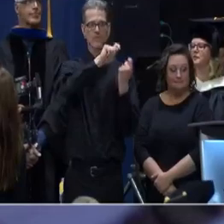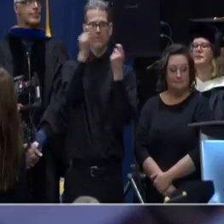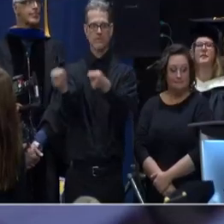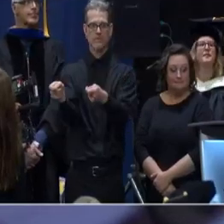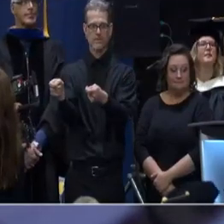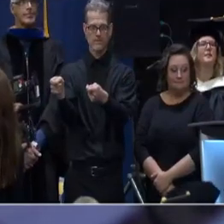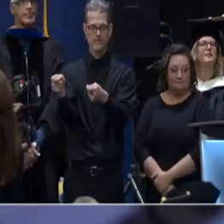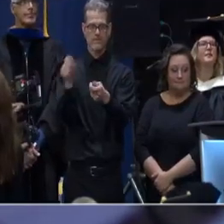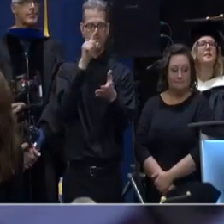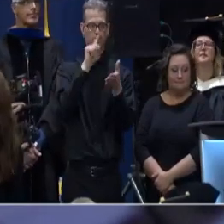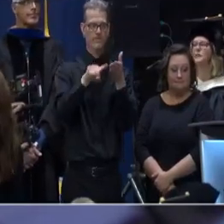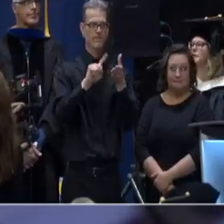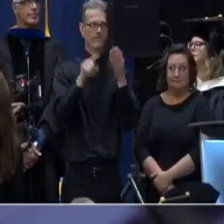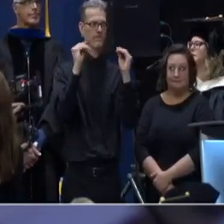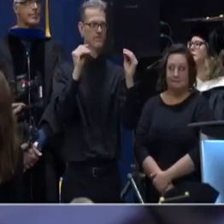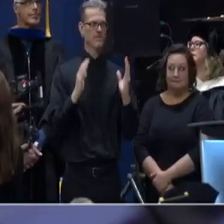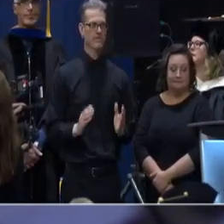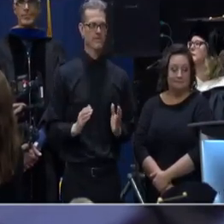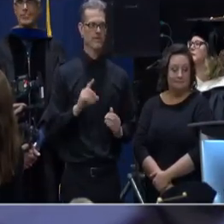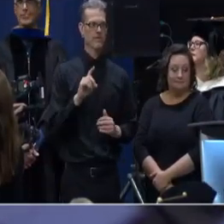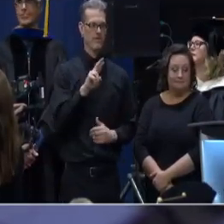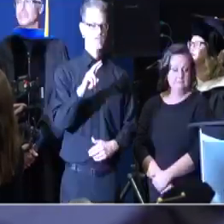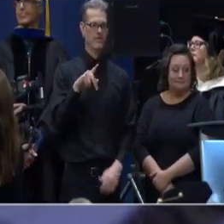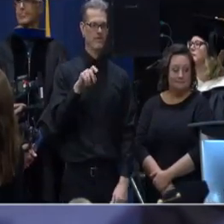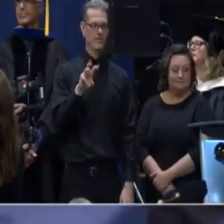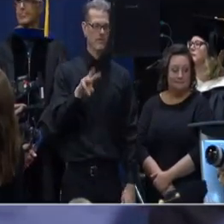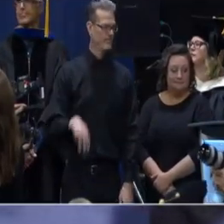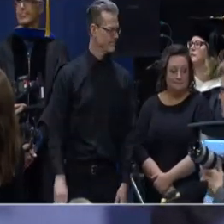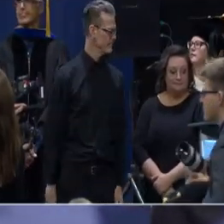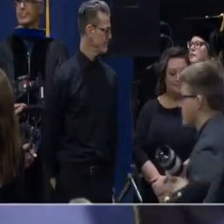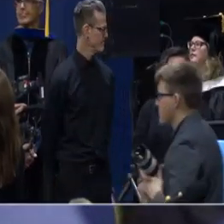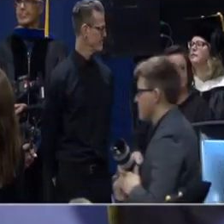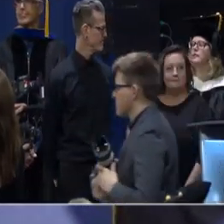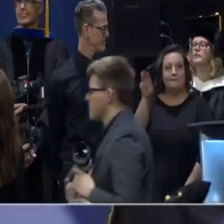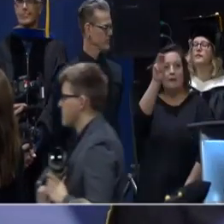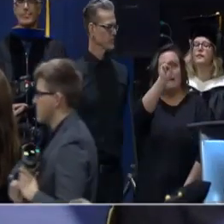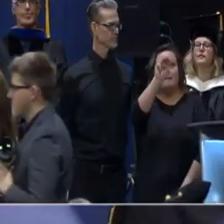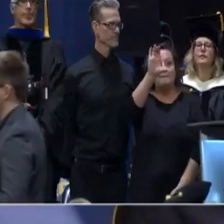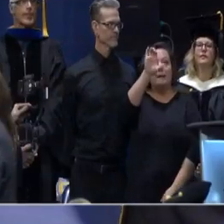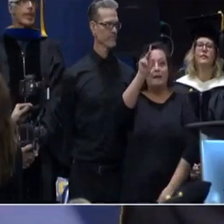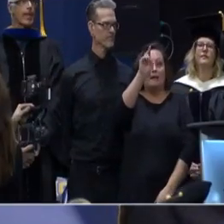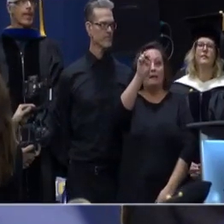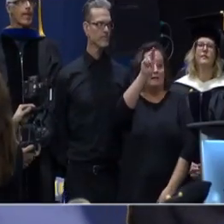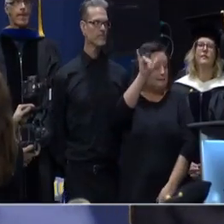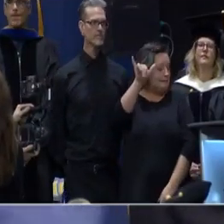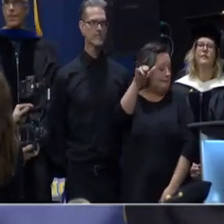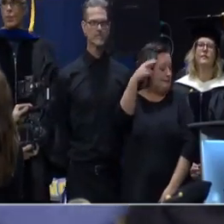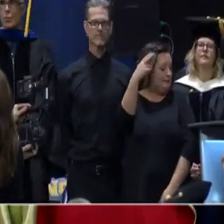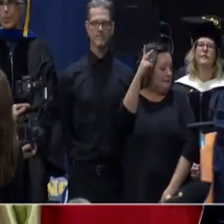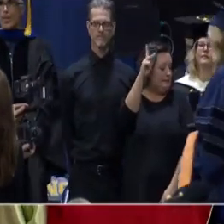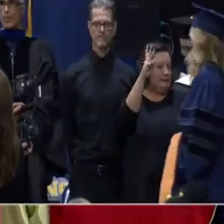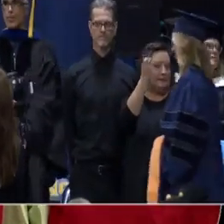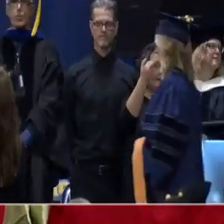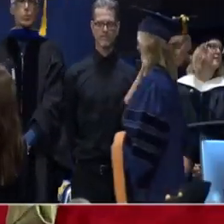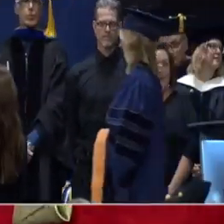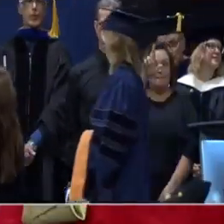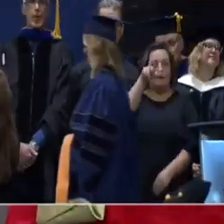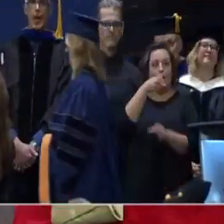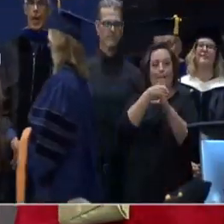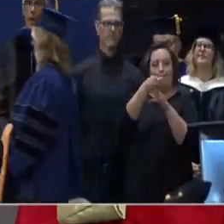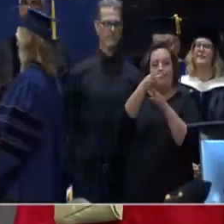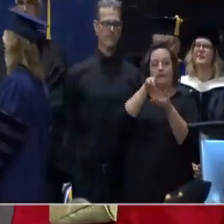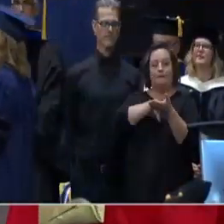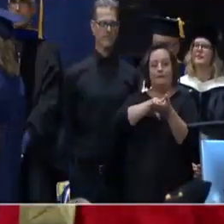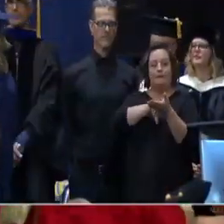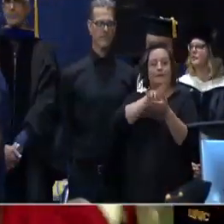hooded by research professor Dr. Pugh. Mackenzie Kemper. Mackenzie Kemper's major is nursing,